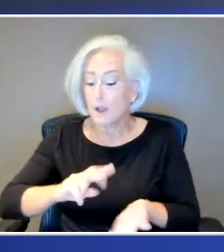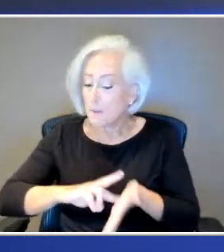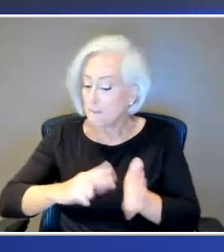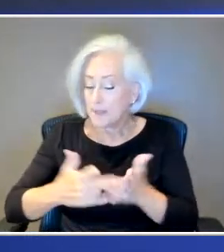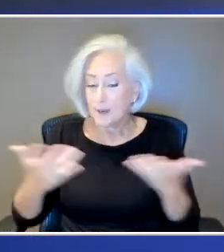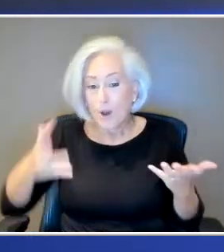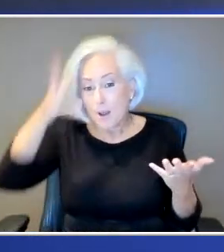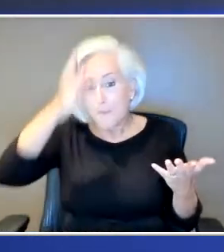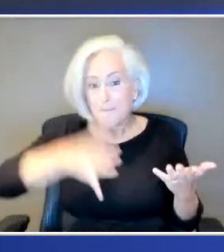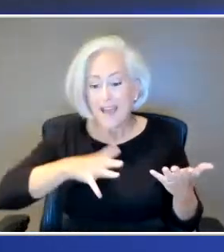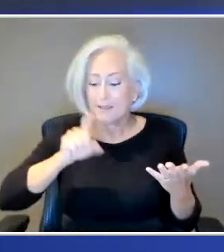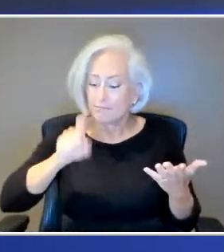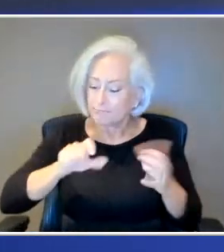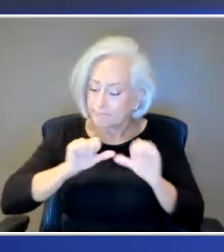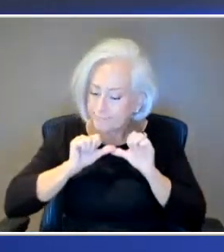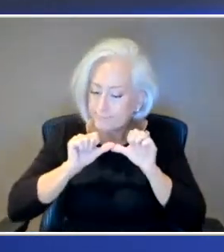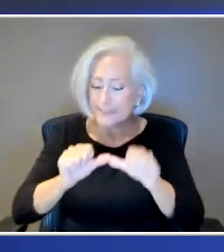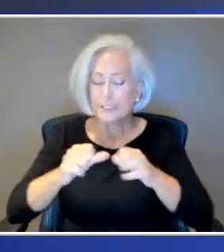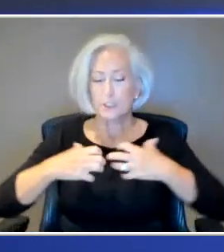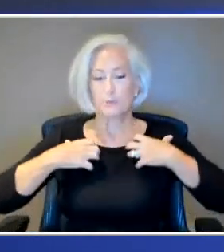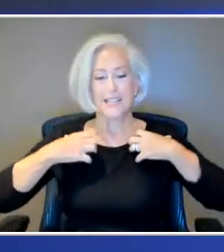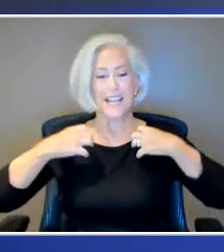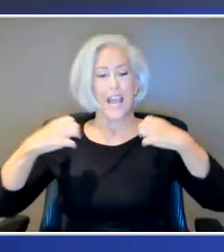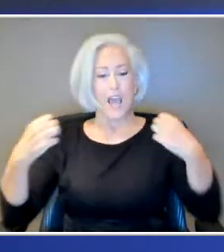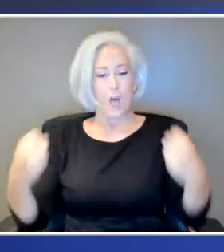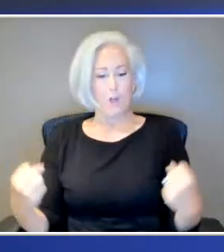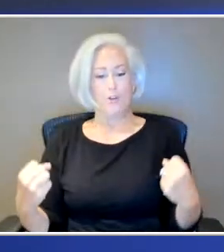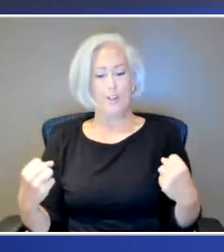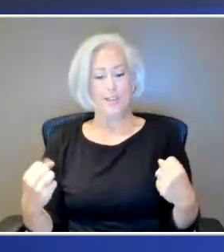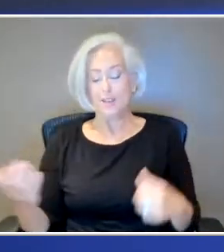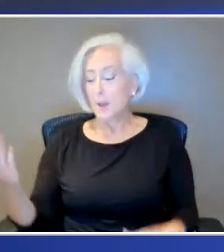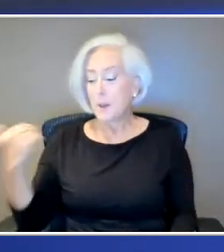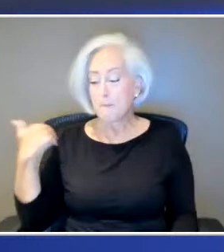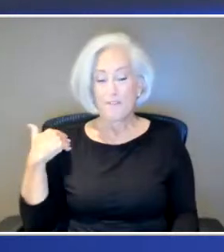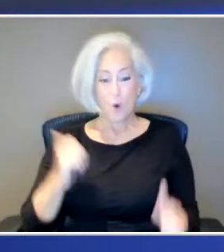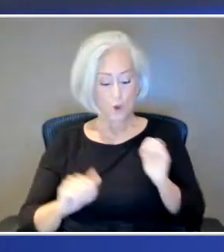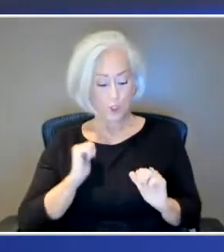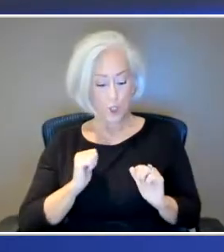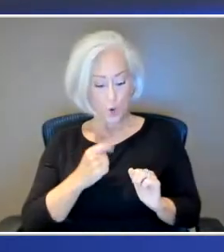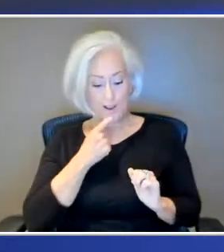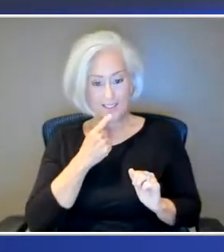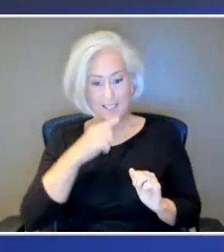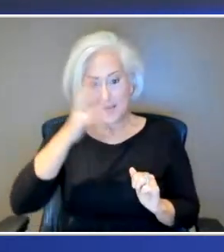healthy. And I mentioned on a previous show, you know, at the end of the day, men are more likely to die of heart